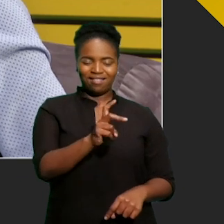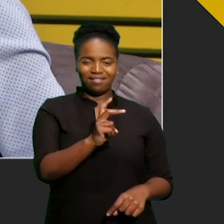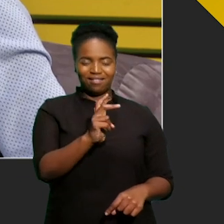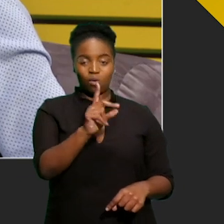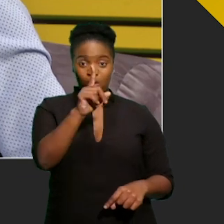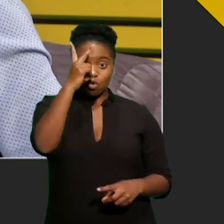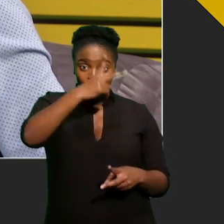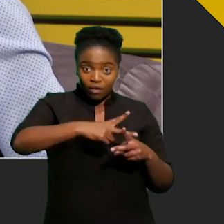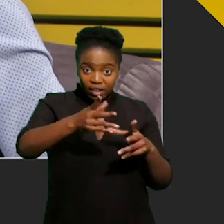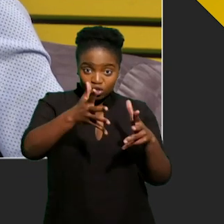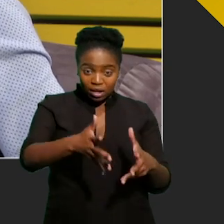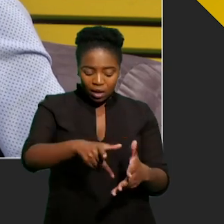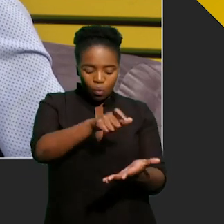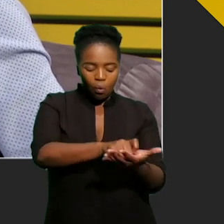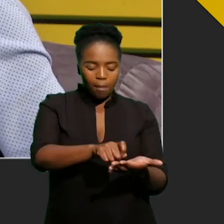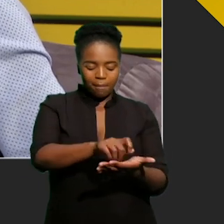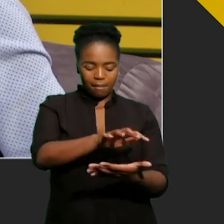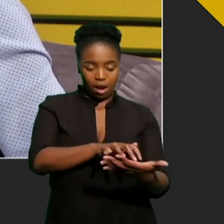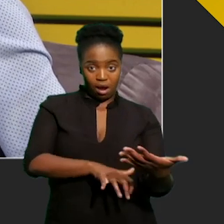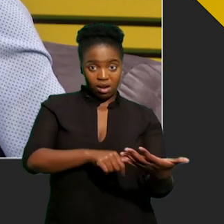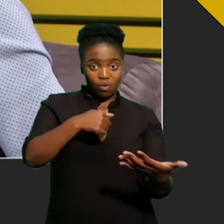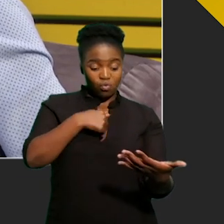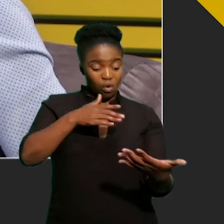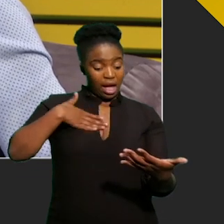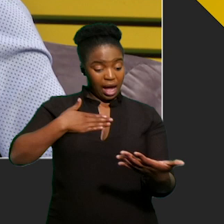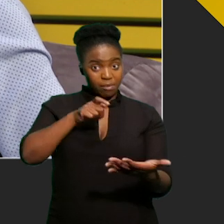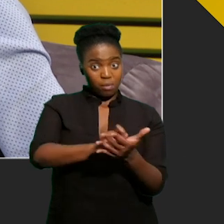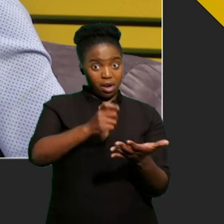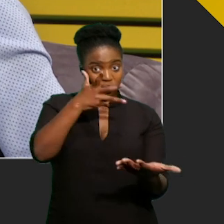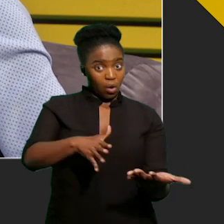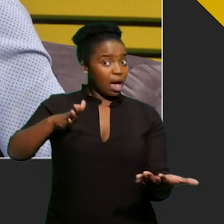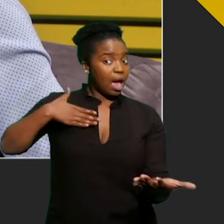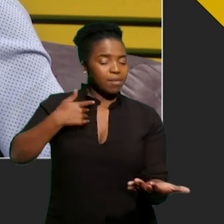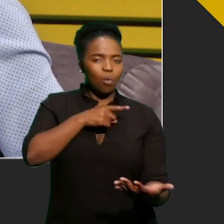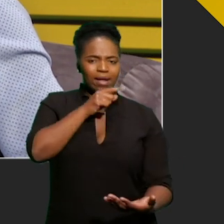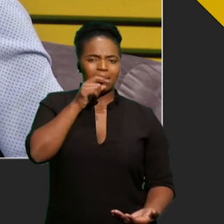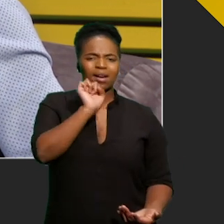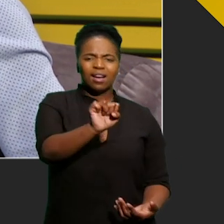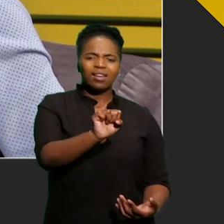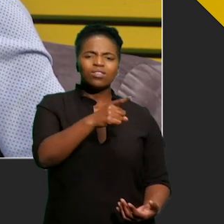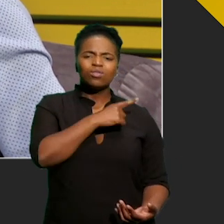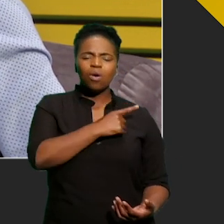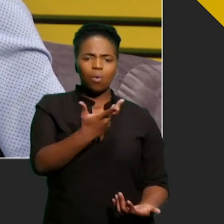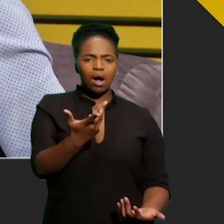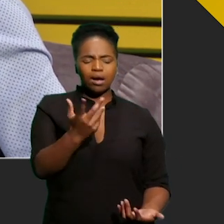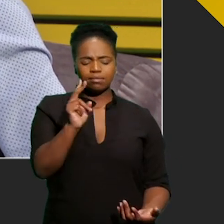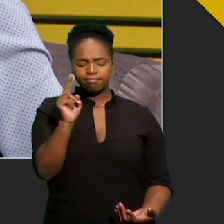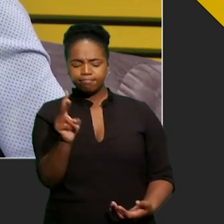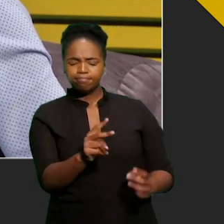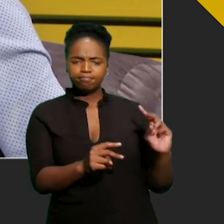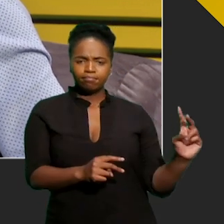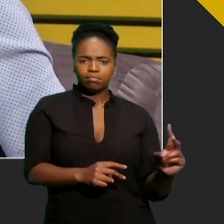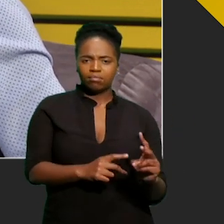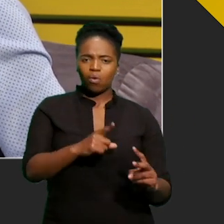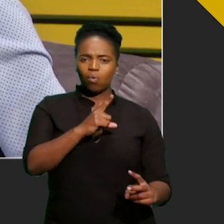as a professional, you do what ought to be done. Okay. Because of course, I mean, for instance, as kurumwe ndaba ye objectivity. Yes. I do believe